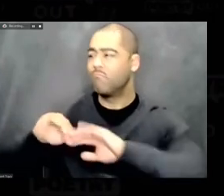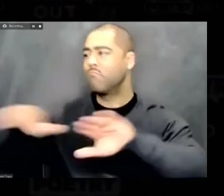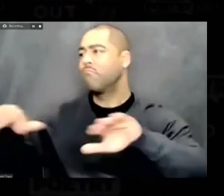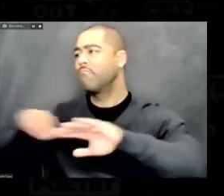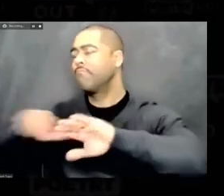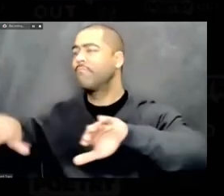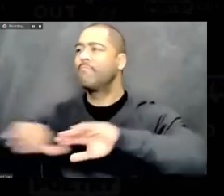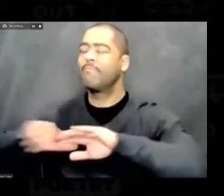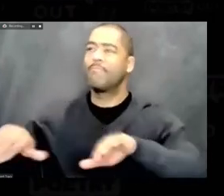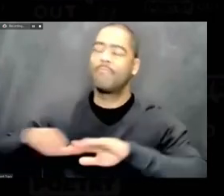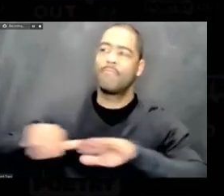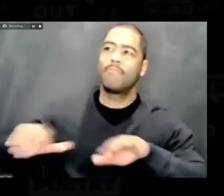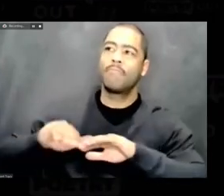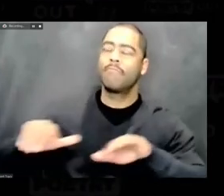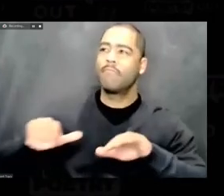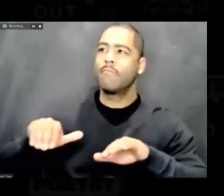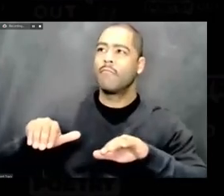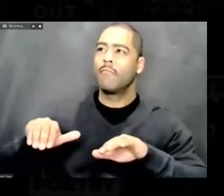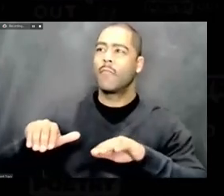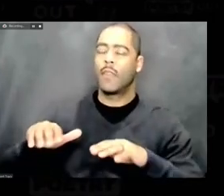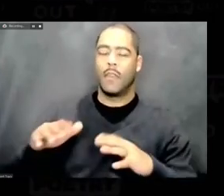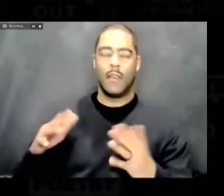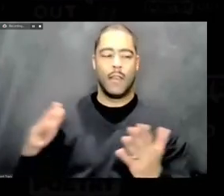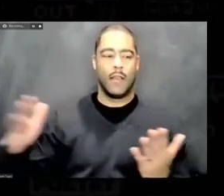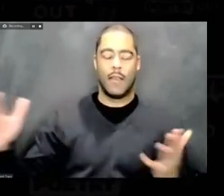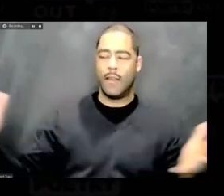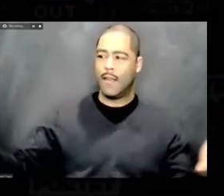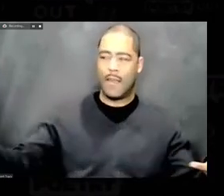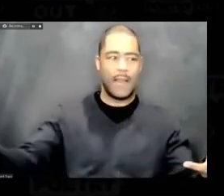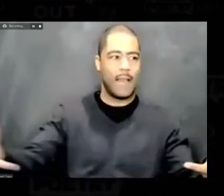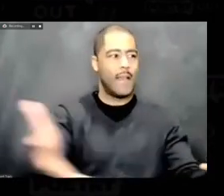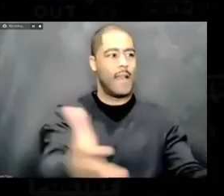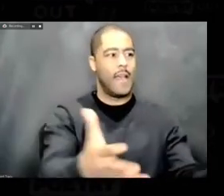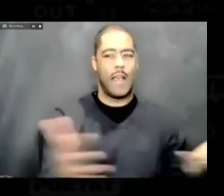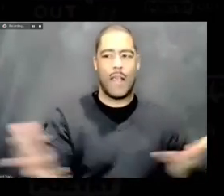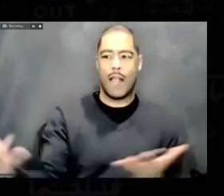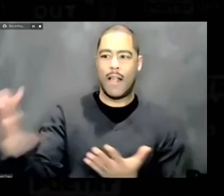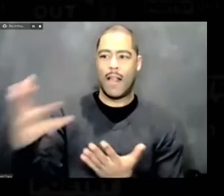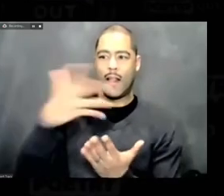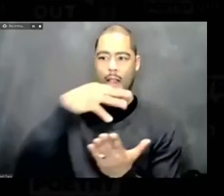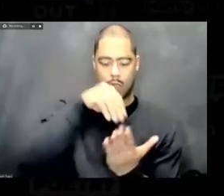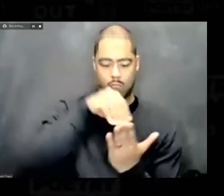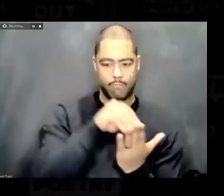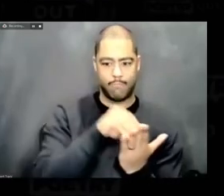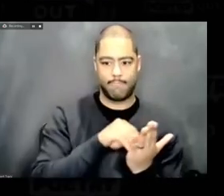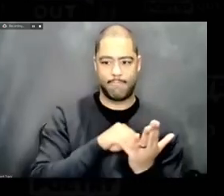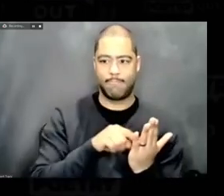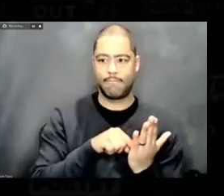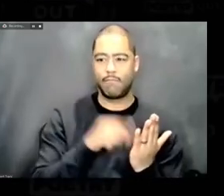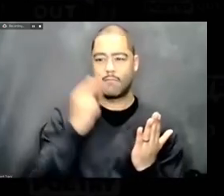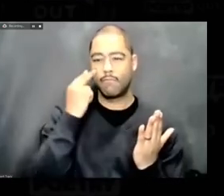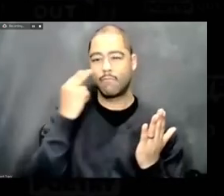Thank you all very much for having us. Thank you very much for coming out for the program.